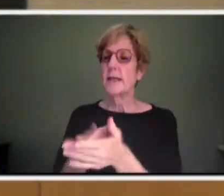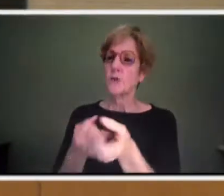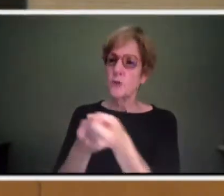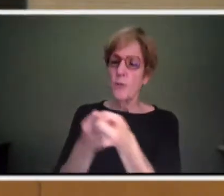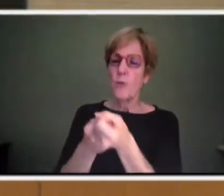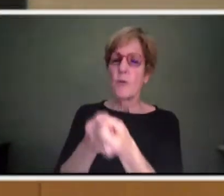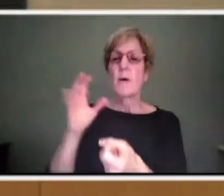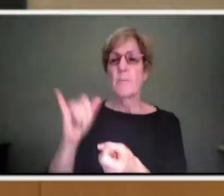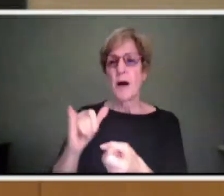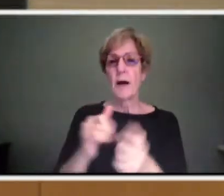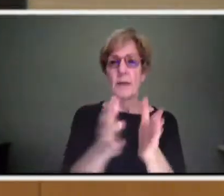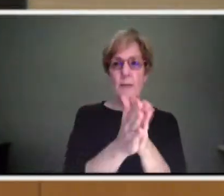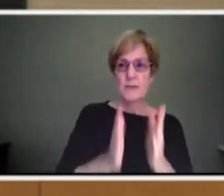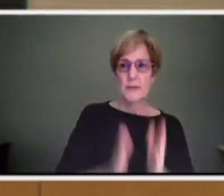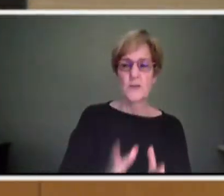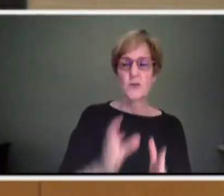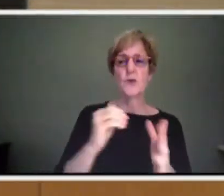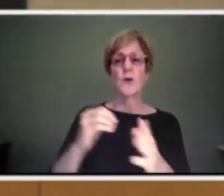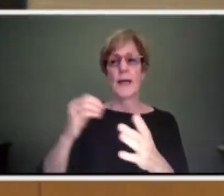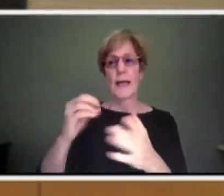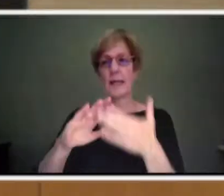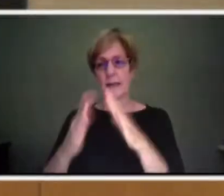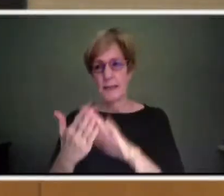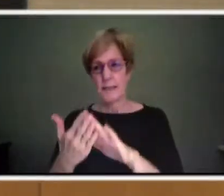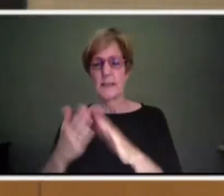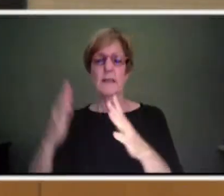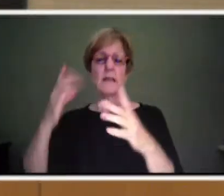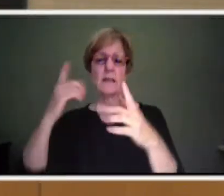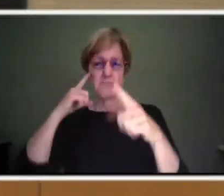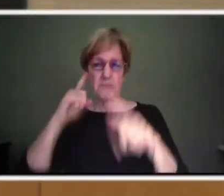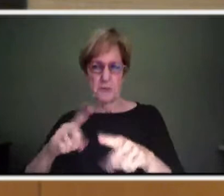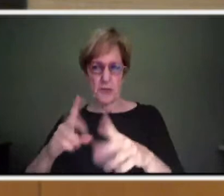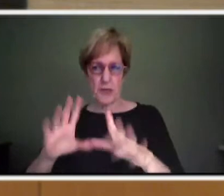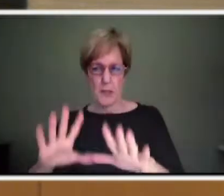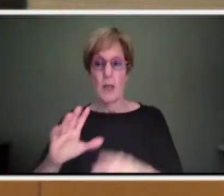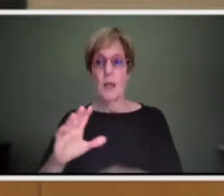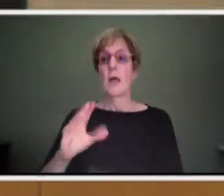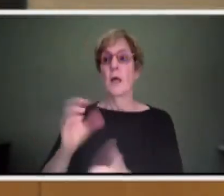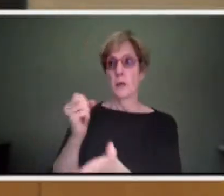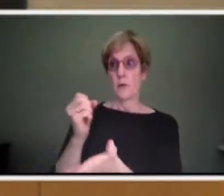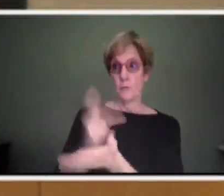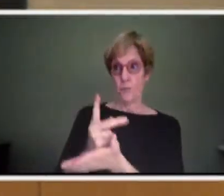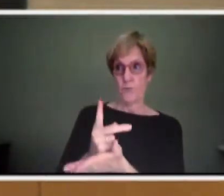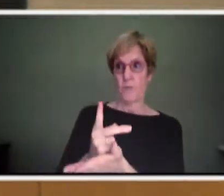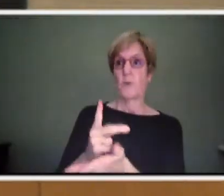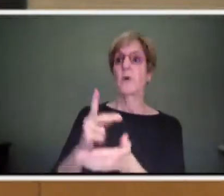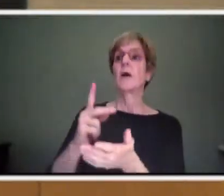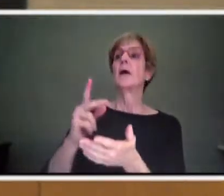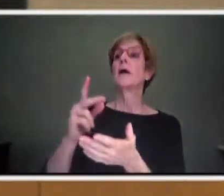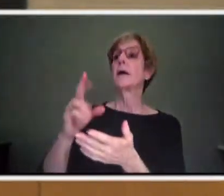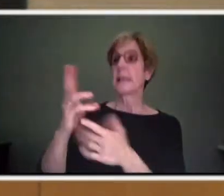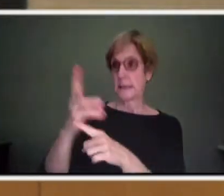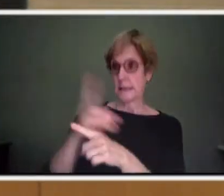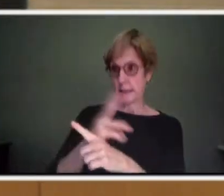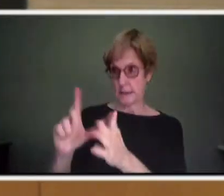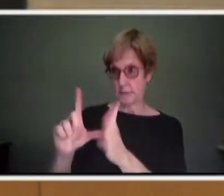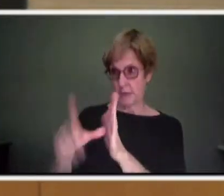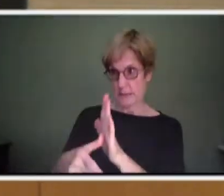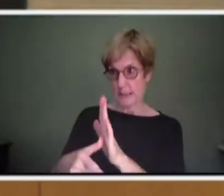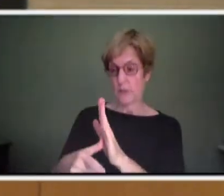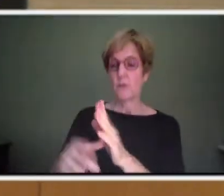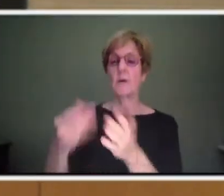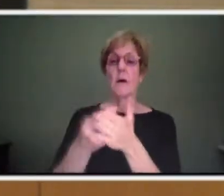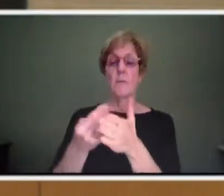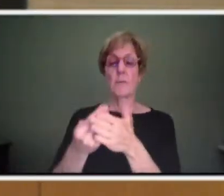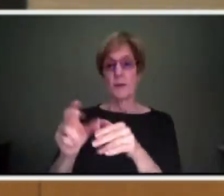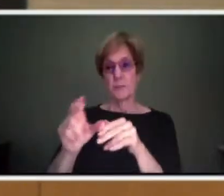the city. And then 3, within 6 months of the approval of this rezoning, the city will demonstrate that funding is available and earmarked for reimbursement